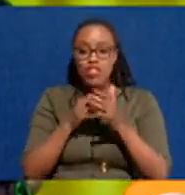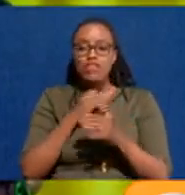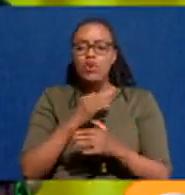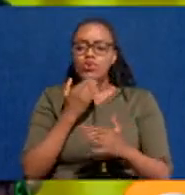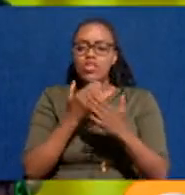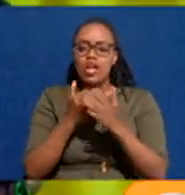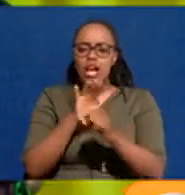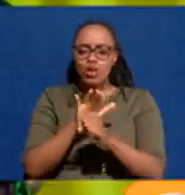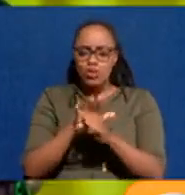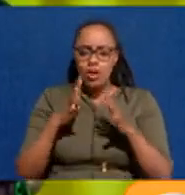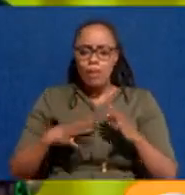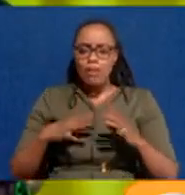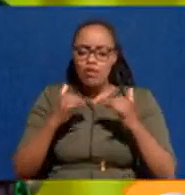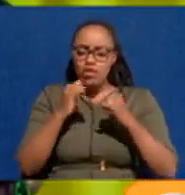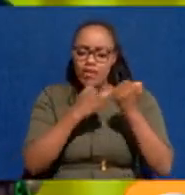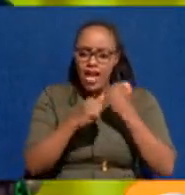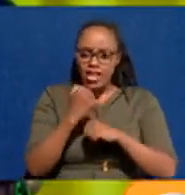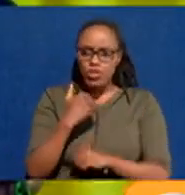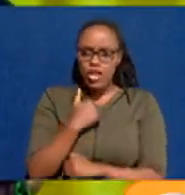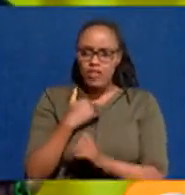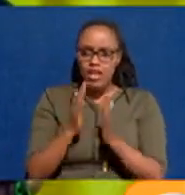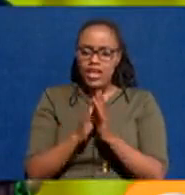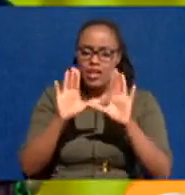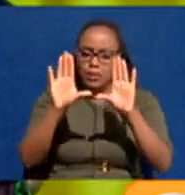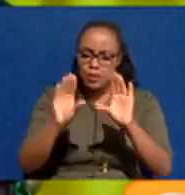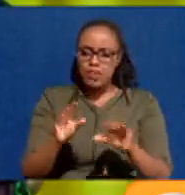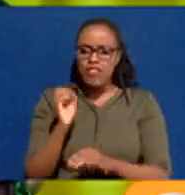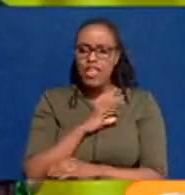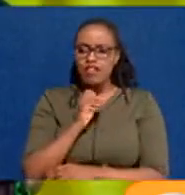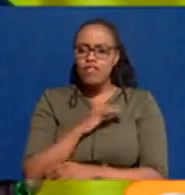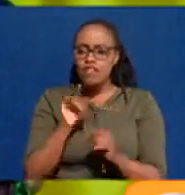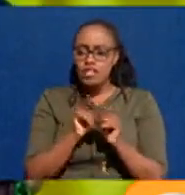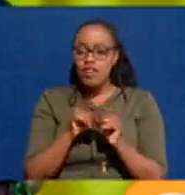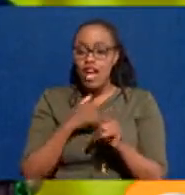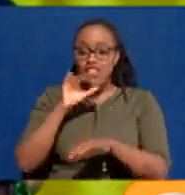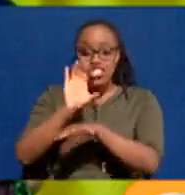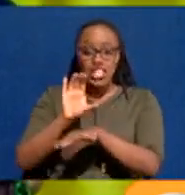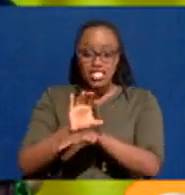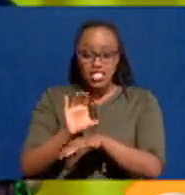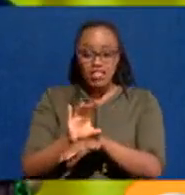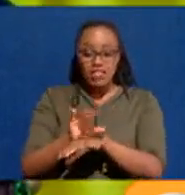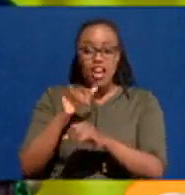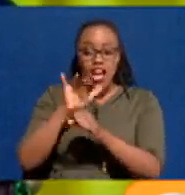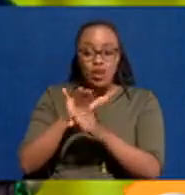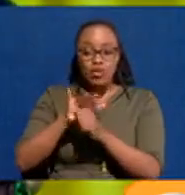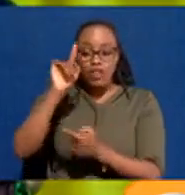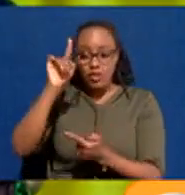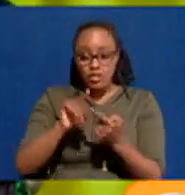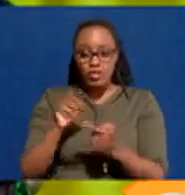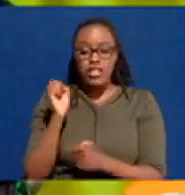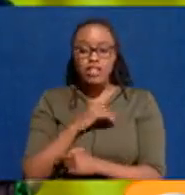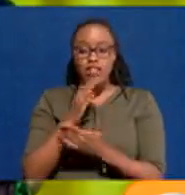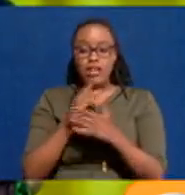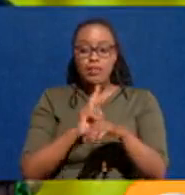so many of these who have actually taken the step, wamepunguza kelele, wame soundproof. Pia makanisa, mingi zimepunguza. Jungepata